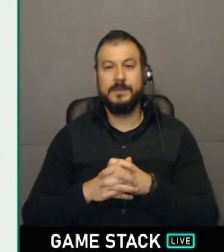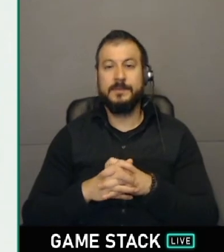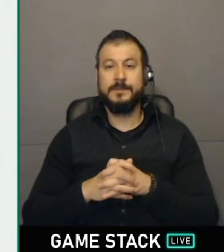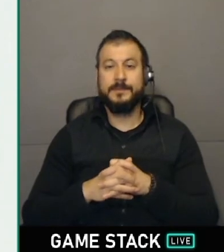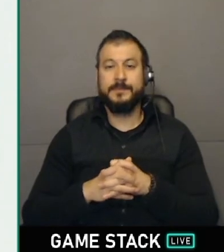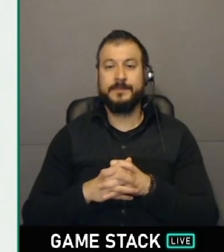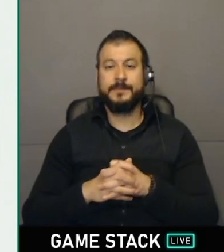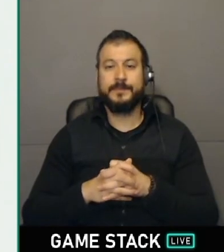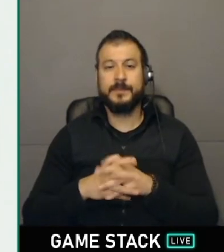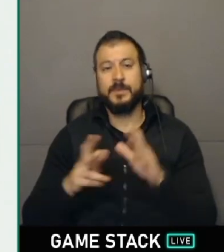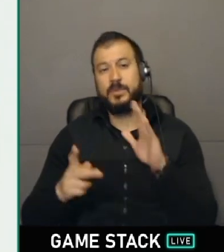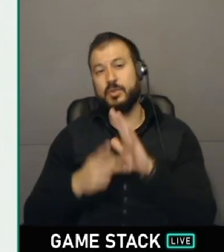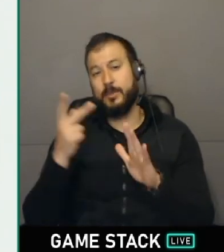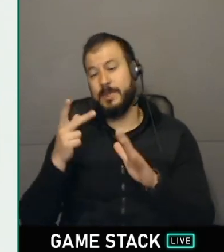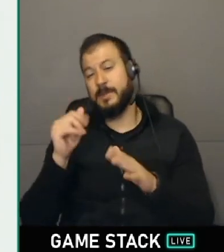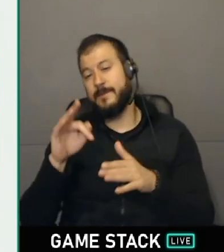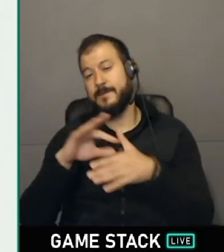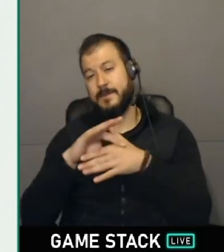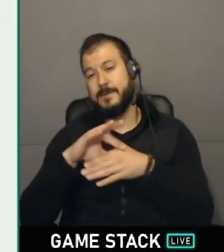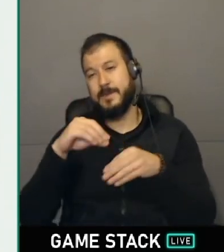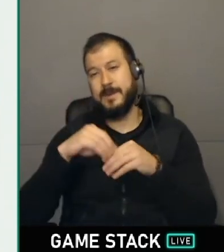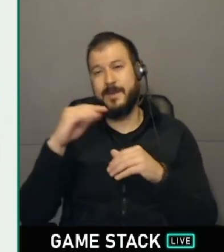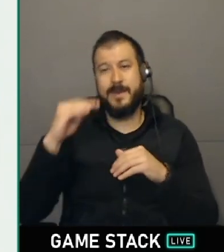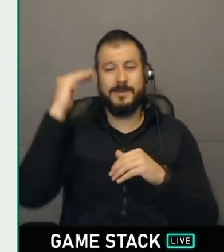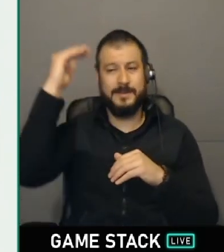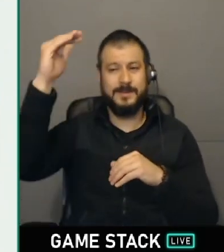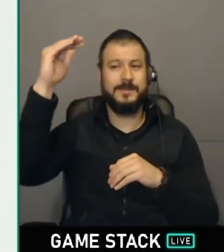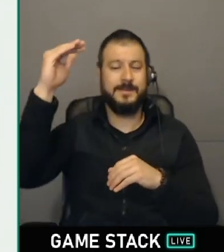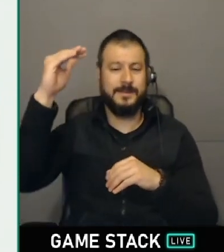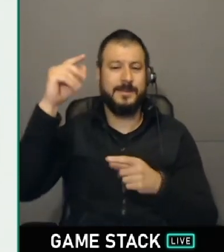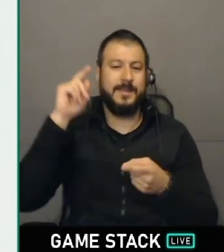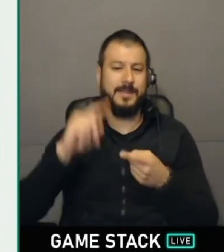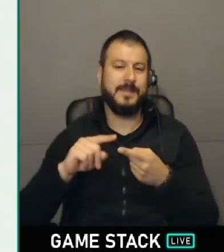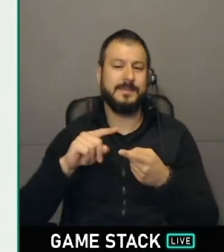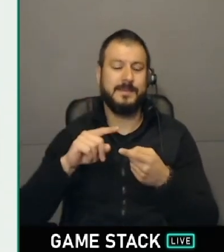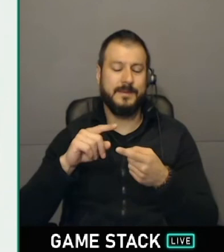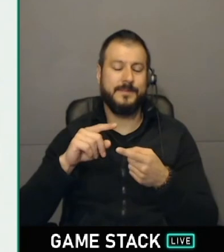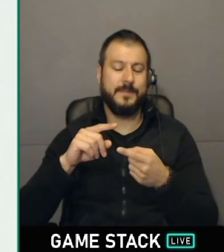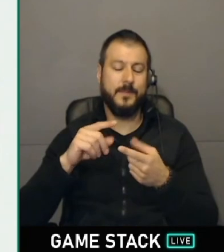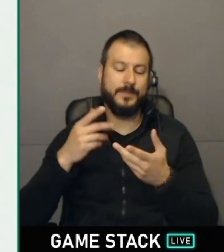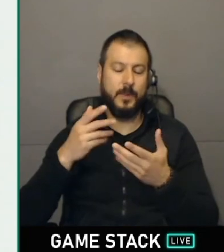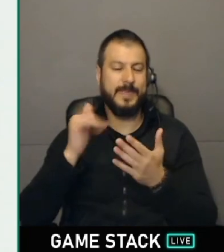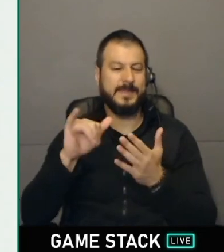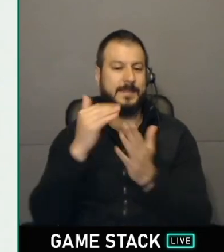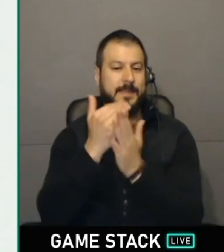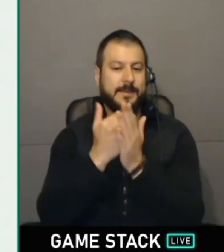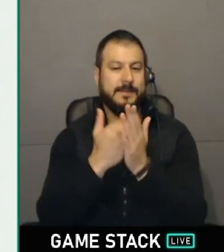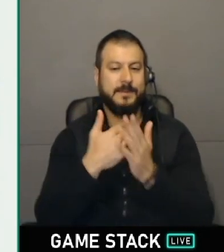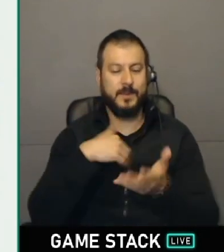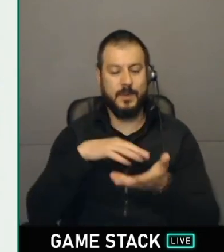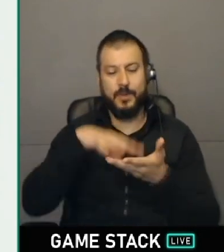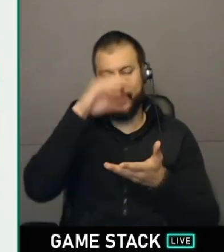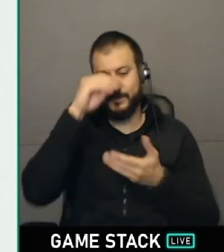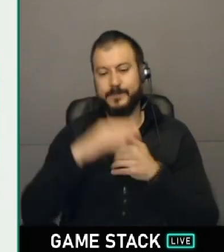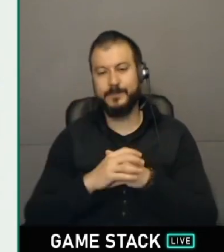Duplication of content in heights is also another lesson learned. One of the things that happens,